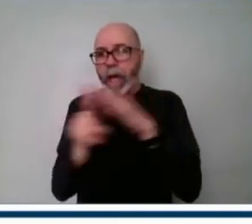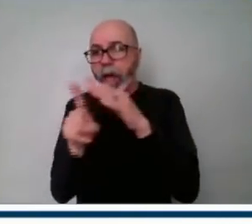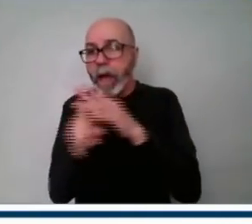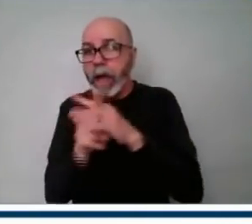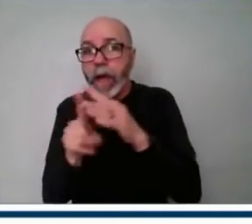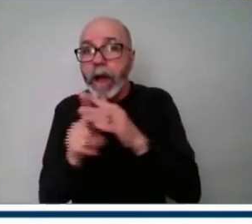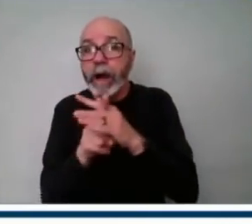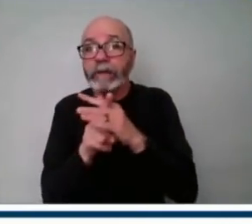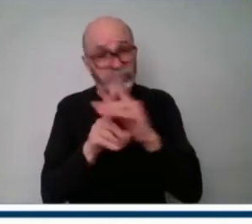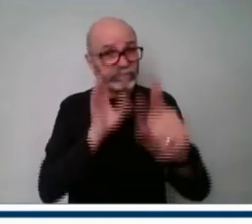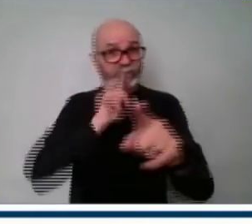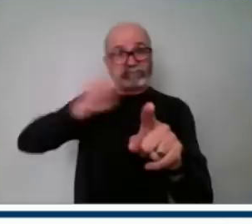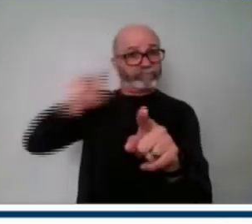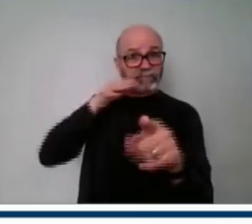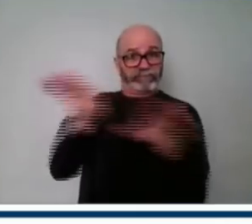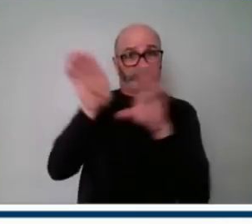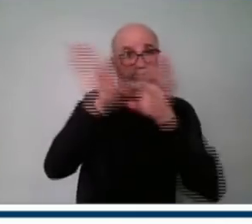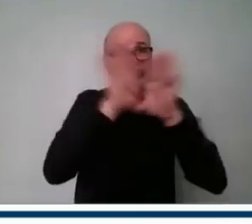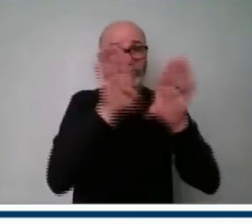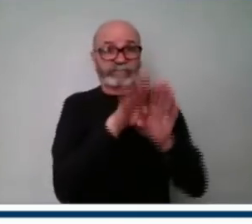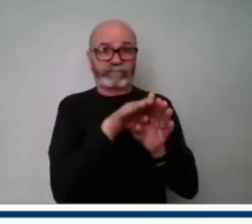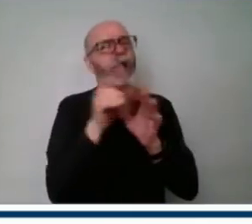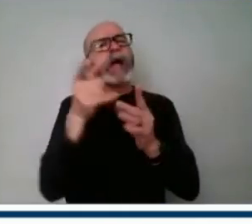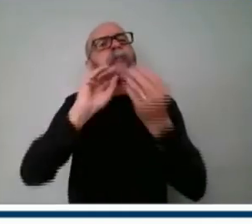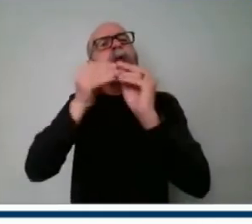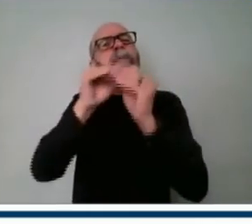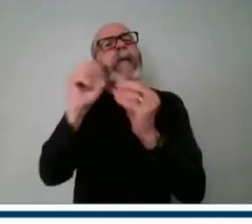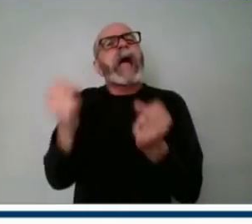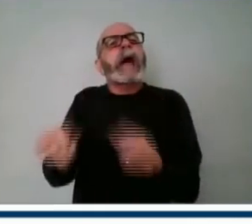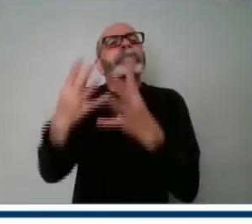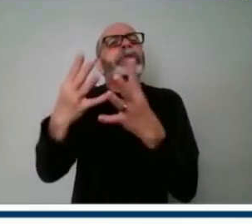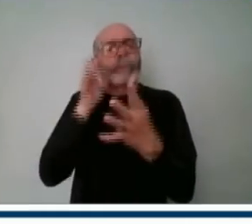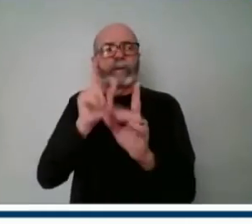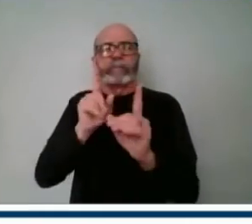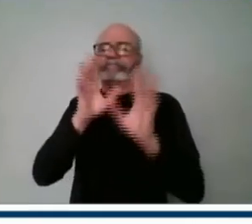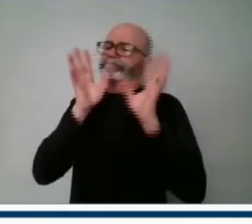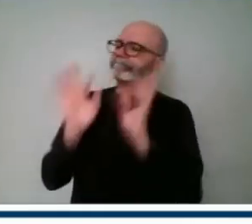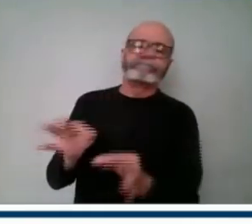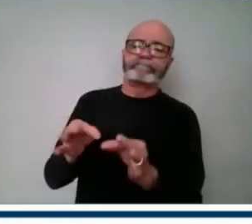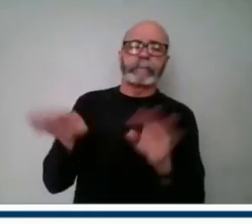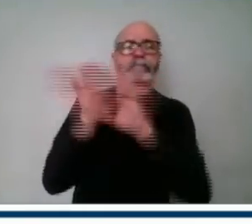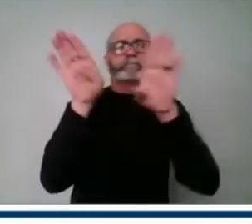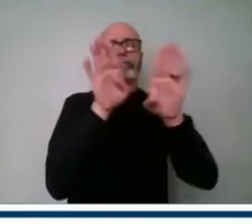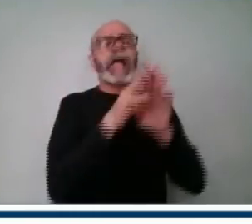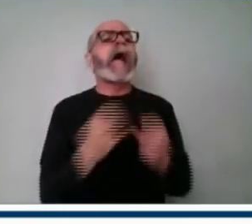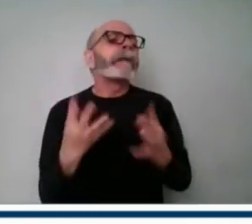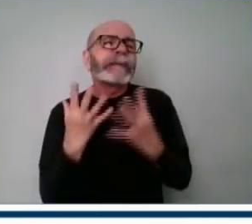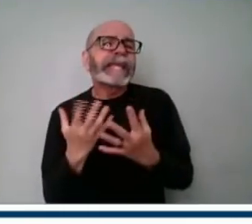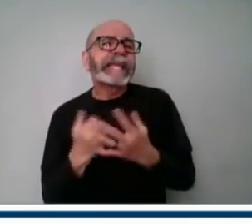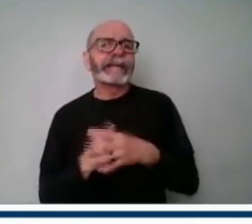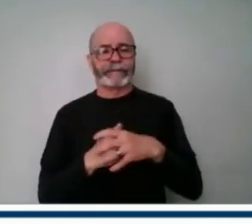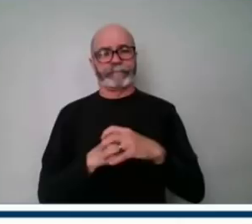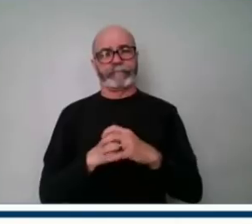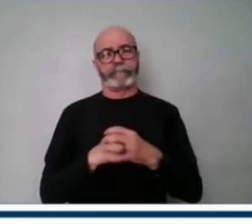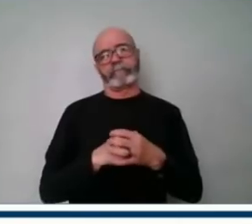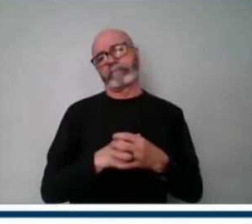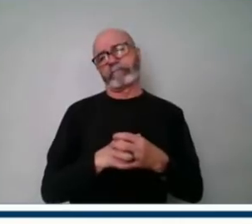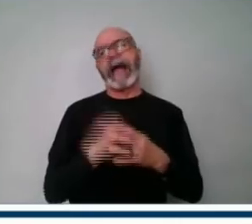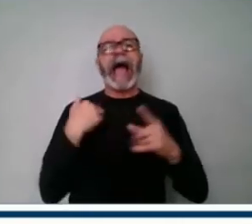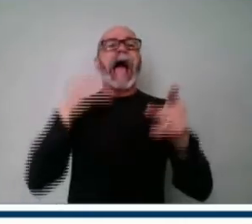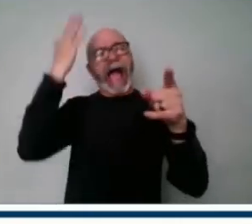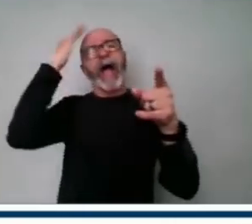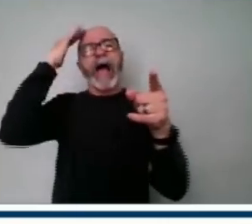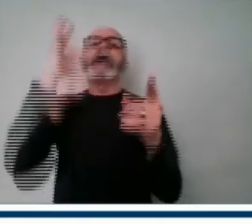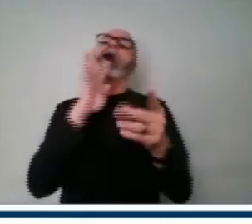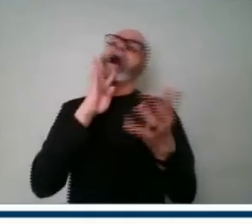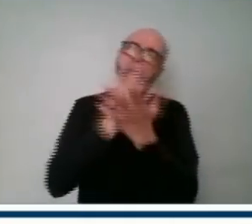would prompt you to shut things down quickly, given that I get what you're saying in terms of the vaccinations, but by the time we